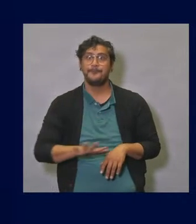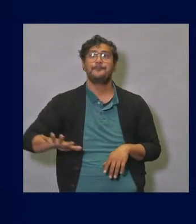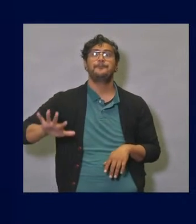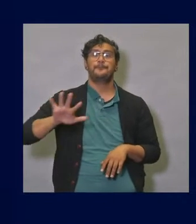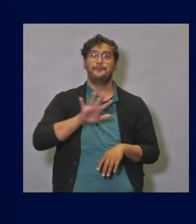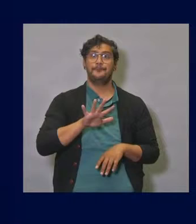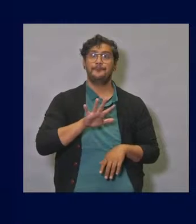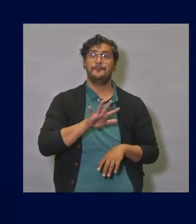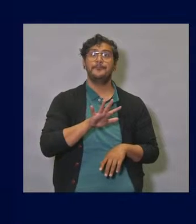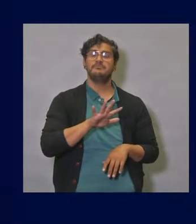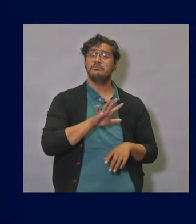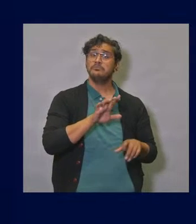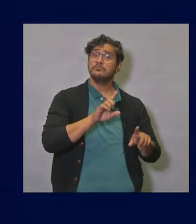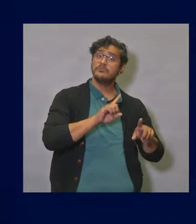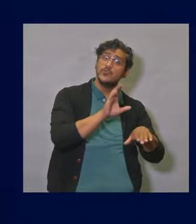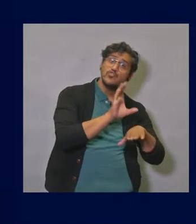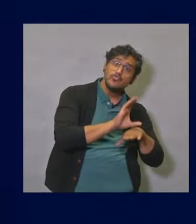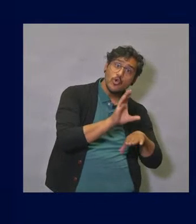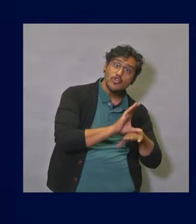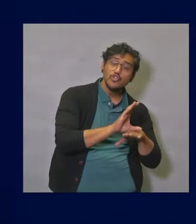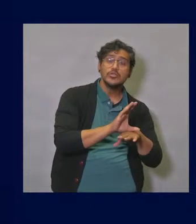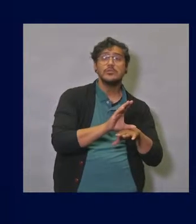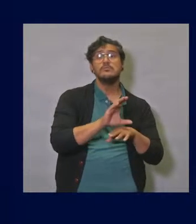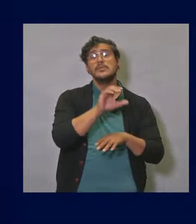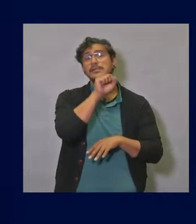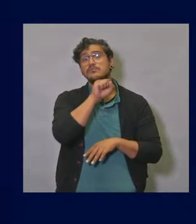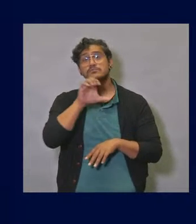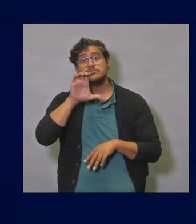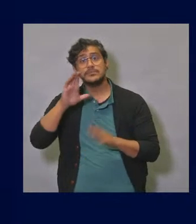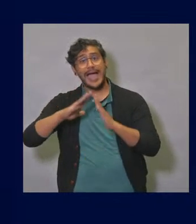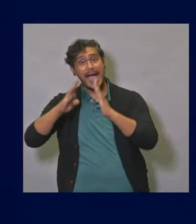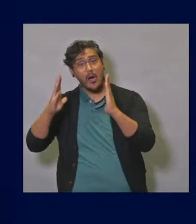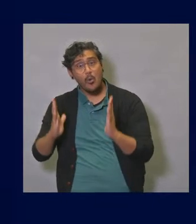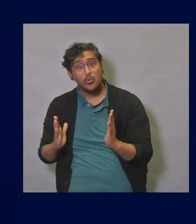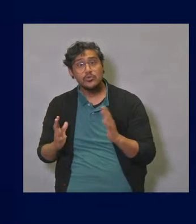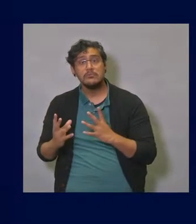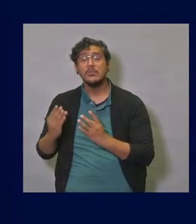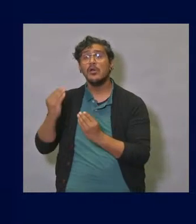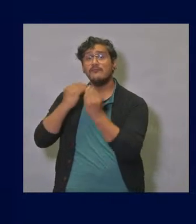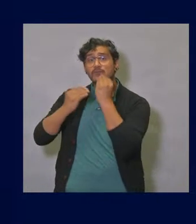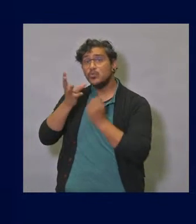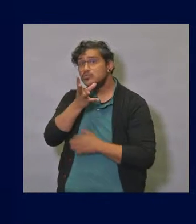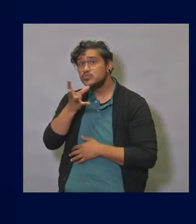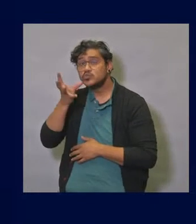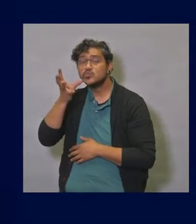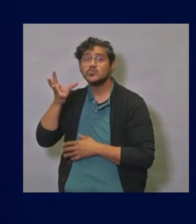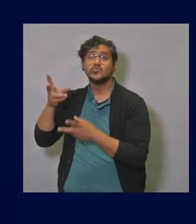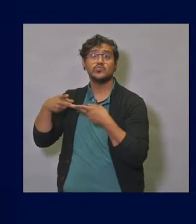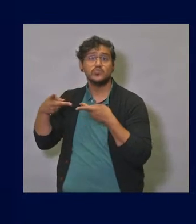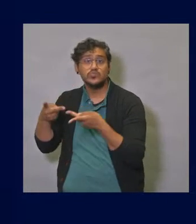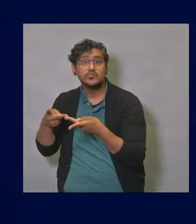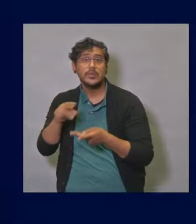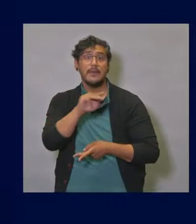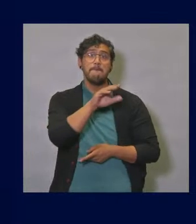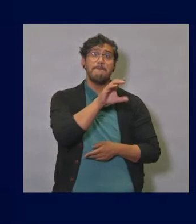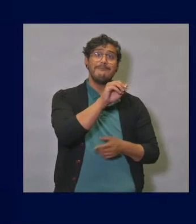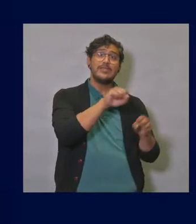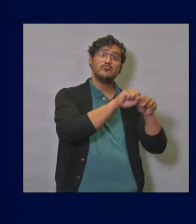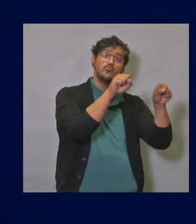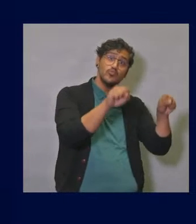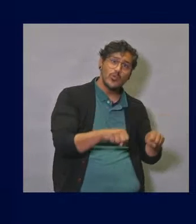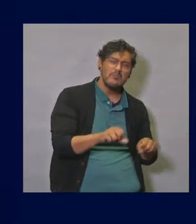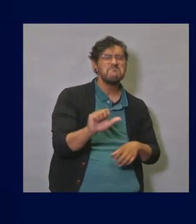at faith-based organizations, senior housing locations, food and agriculture sites, metro stations, and at